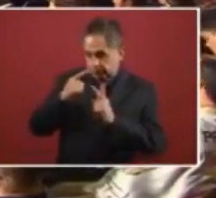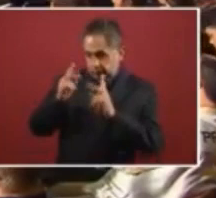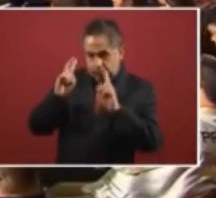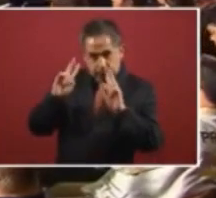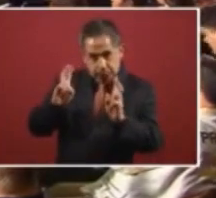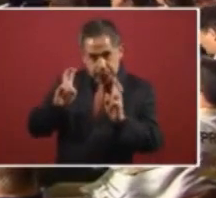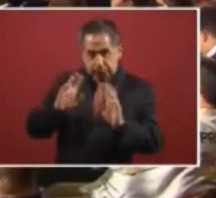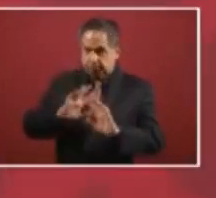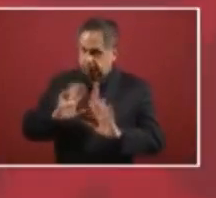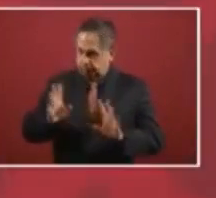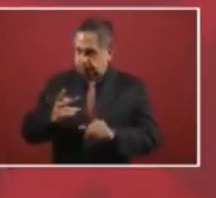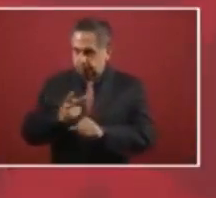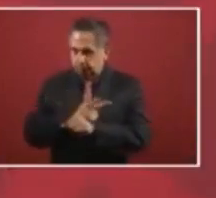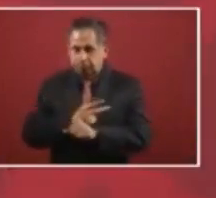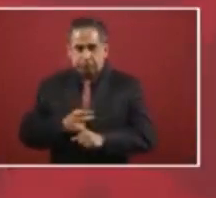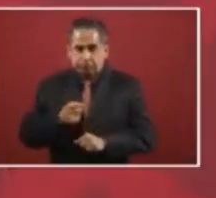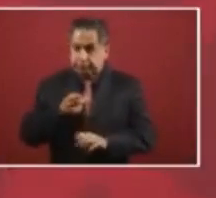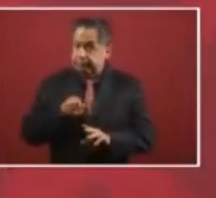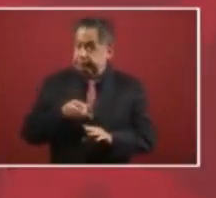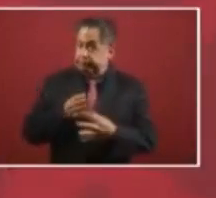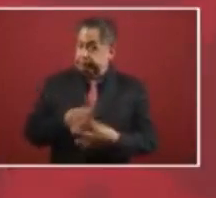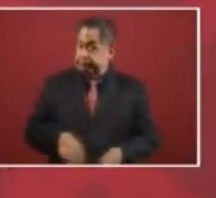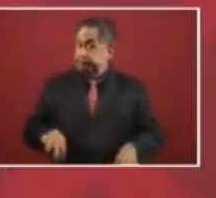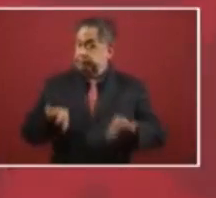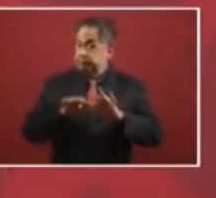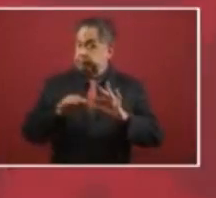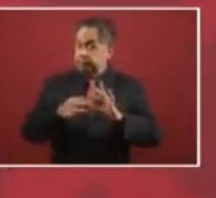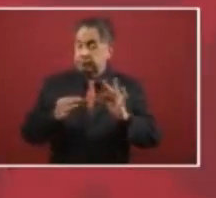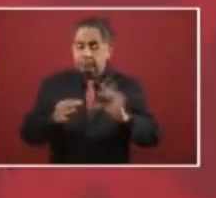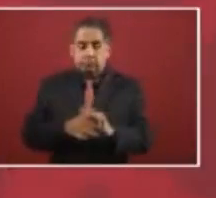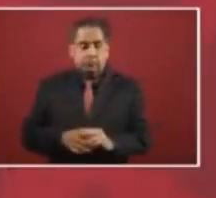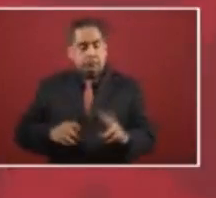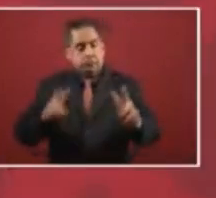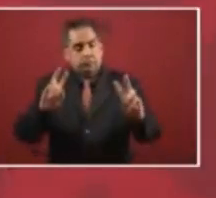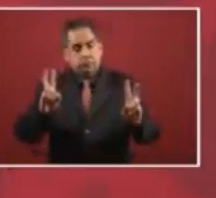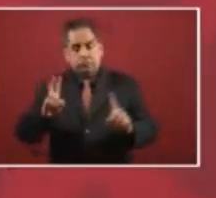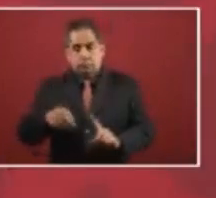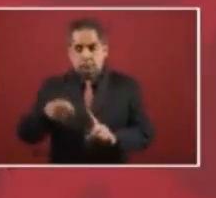we have already dealt with this matter, which is very important,